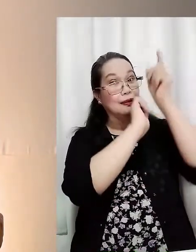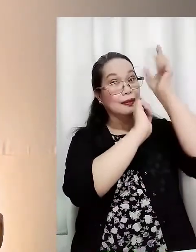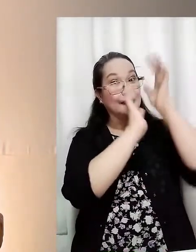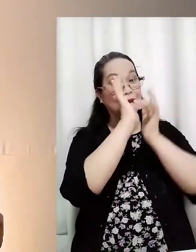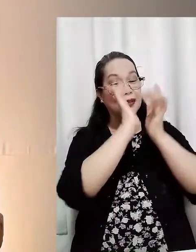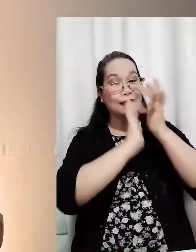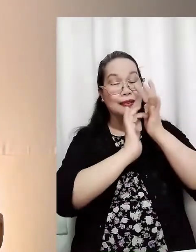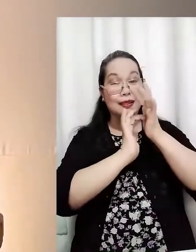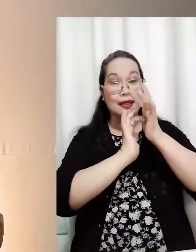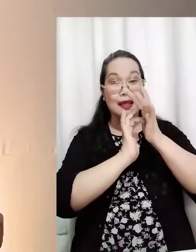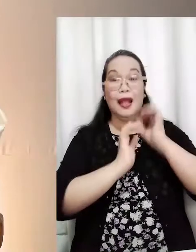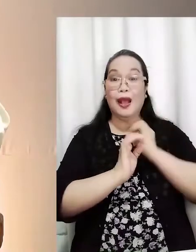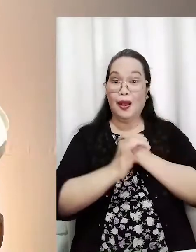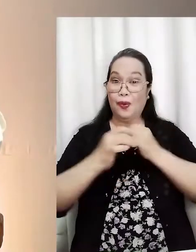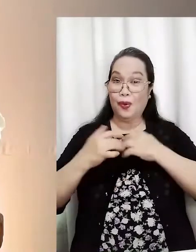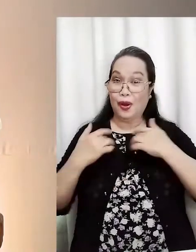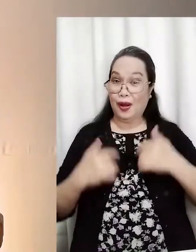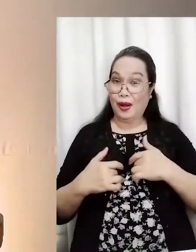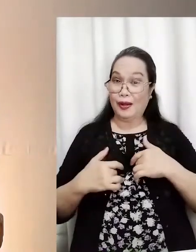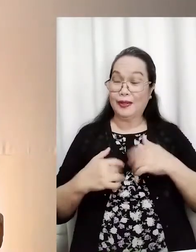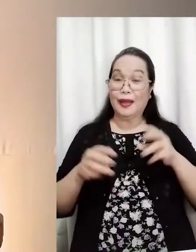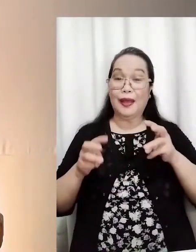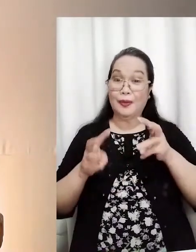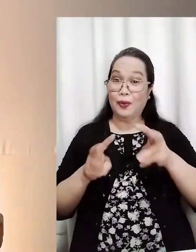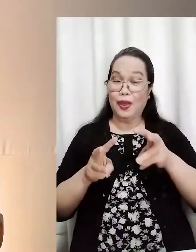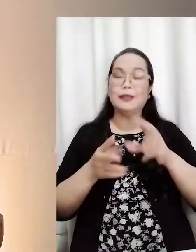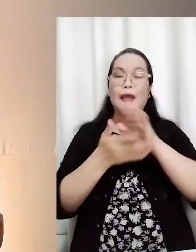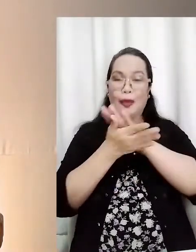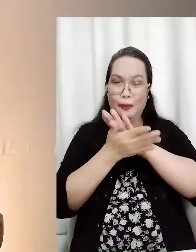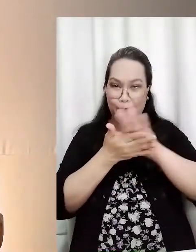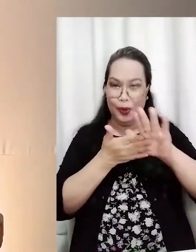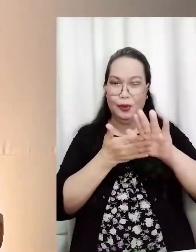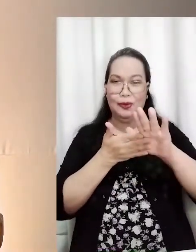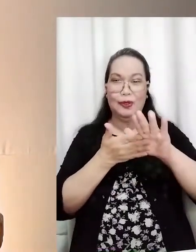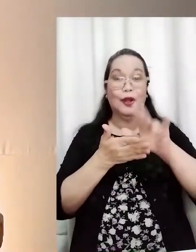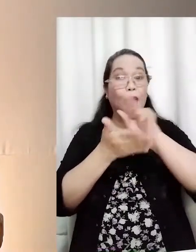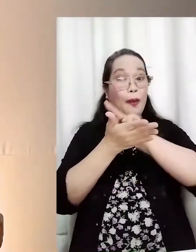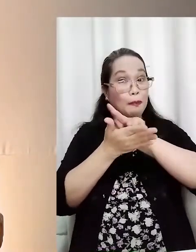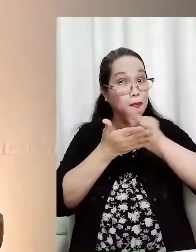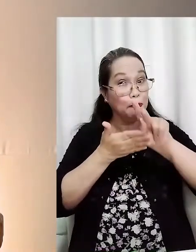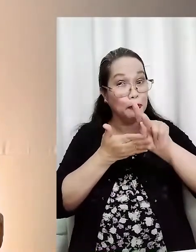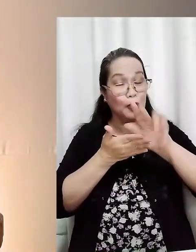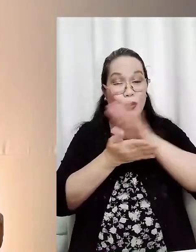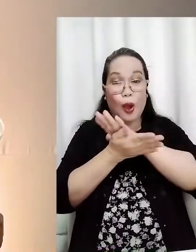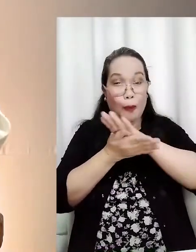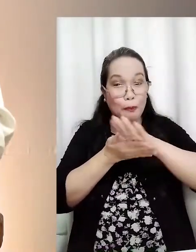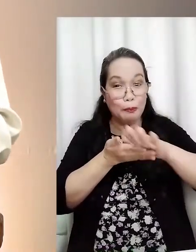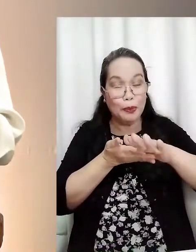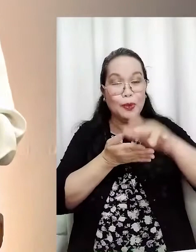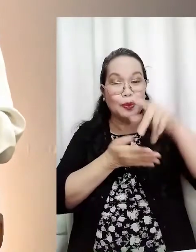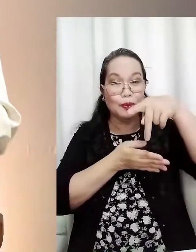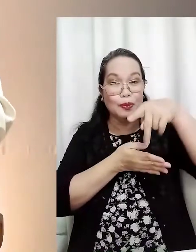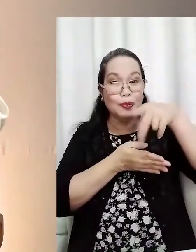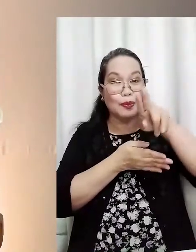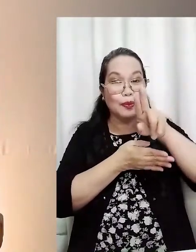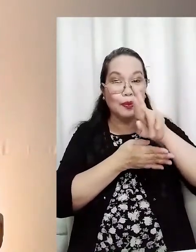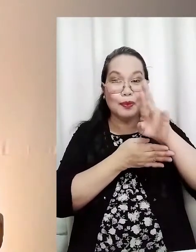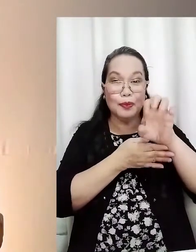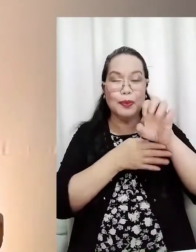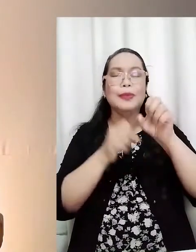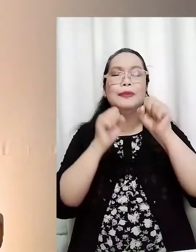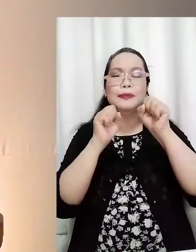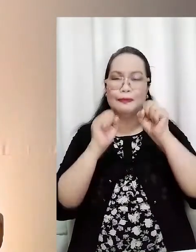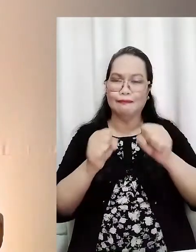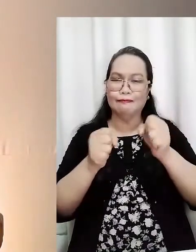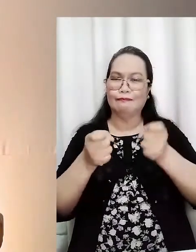ways pure. Purity, as the virtue, is the capacity of controlling one's